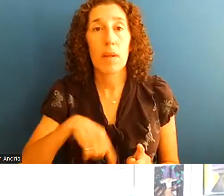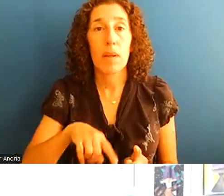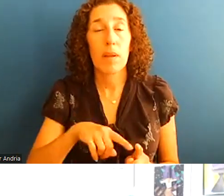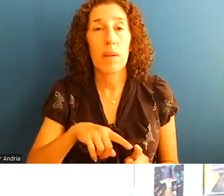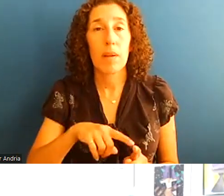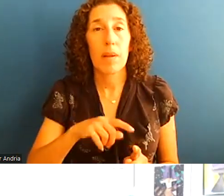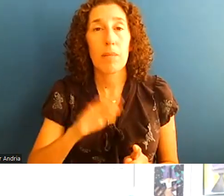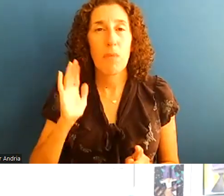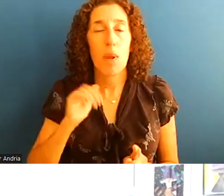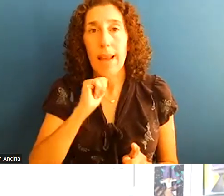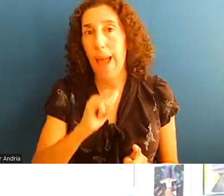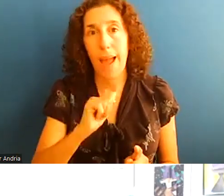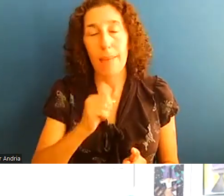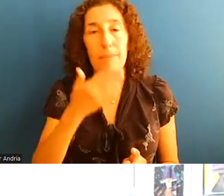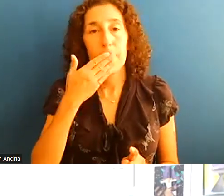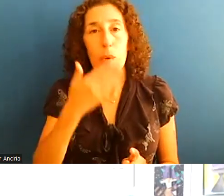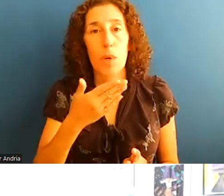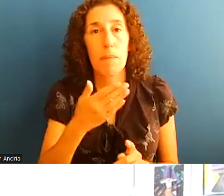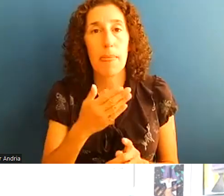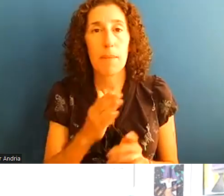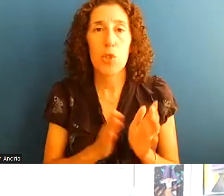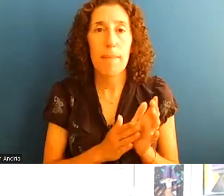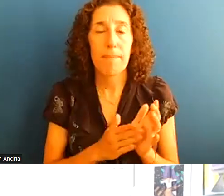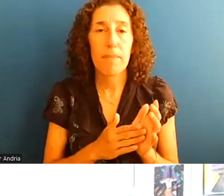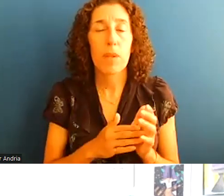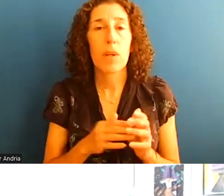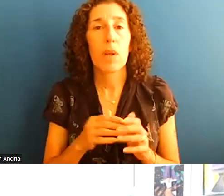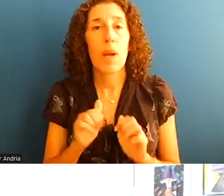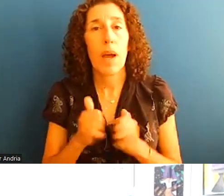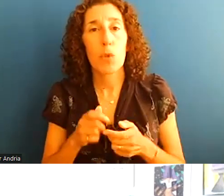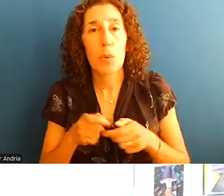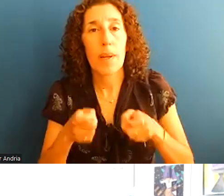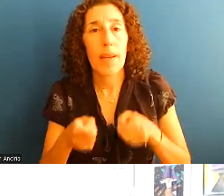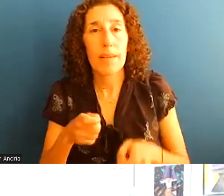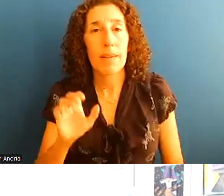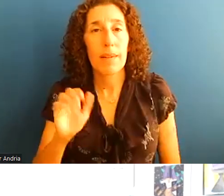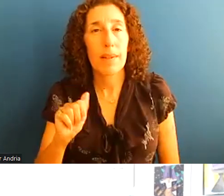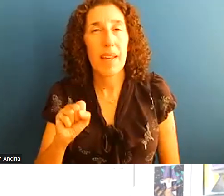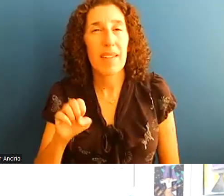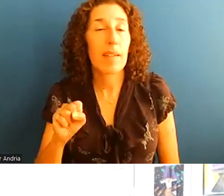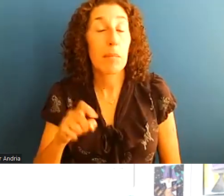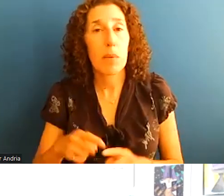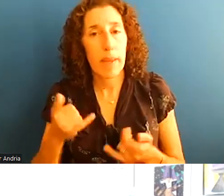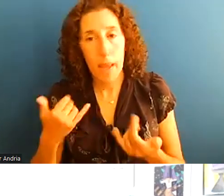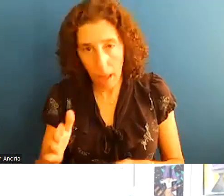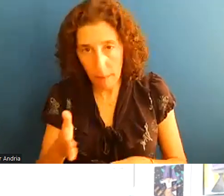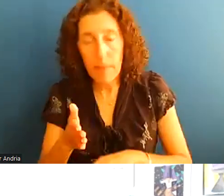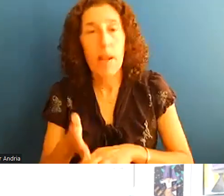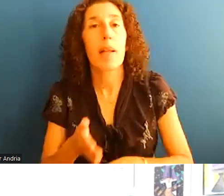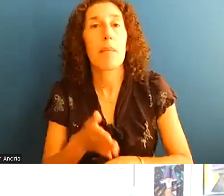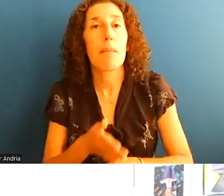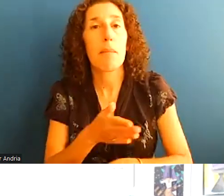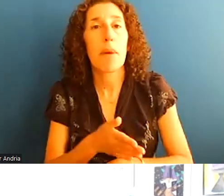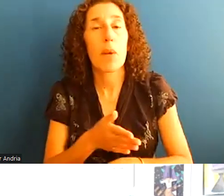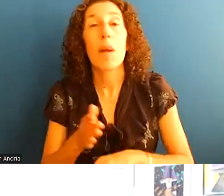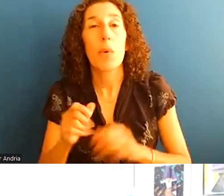with working these cases. We've gotten a lot better. We're continuing to